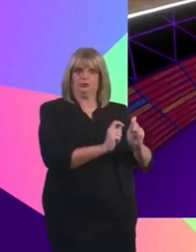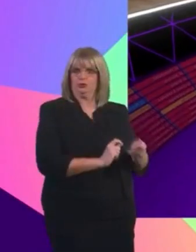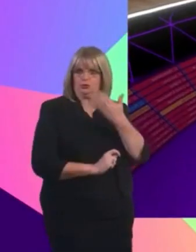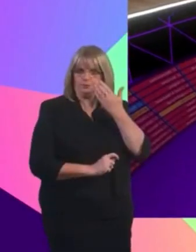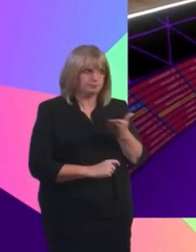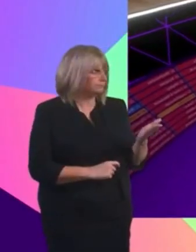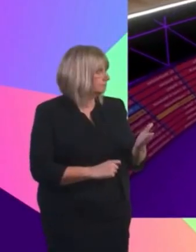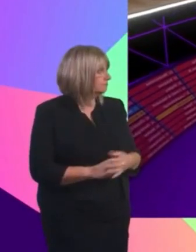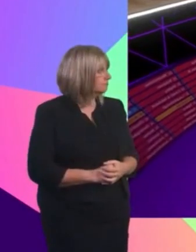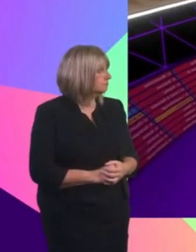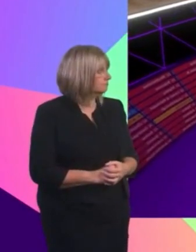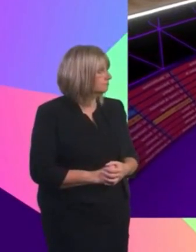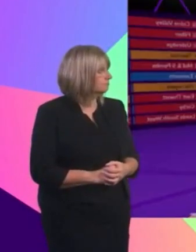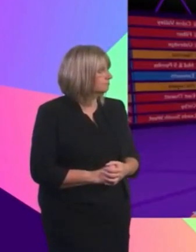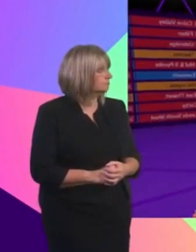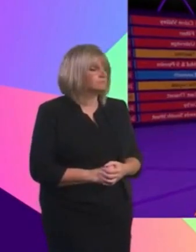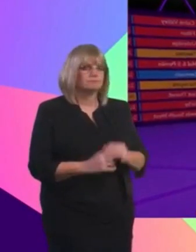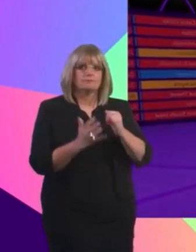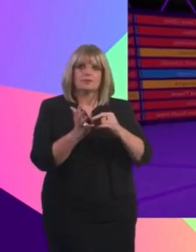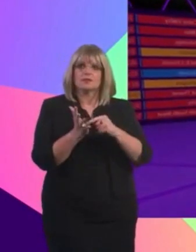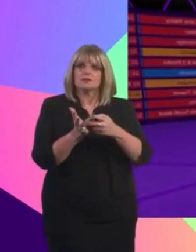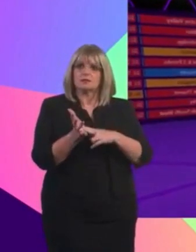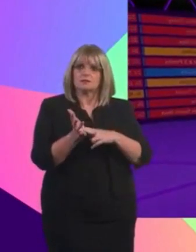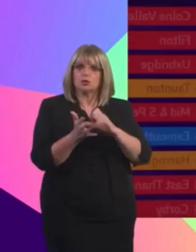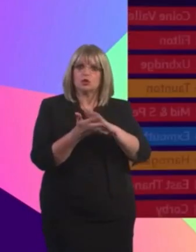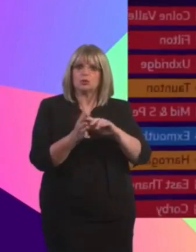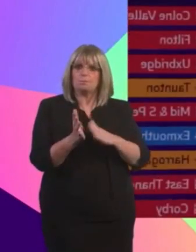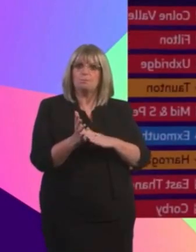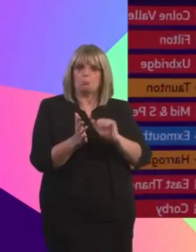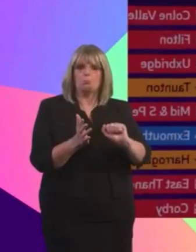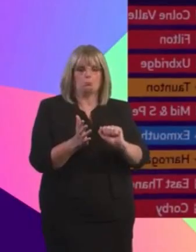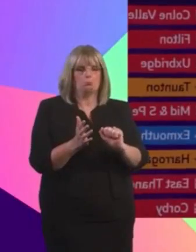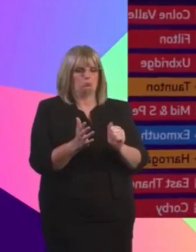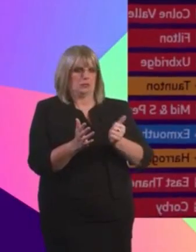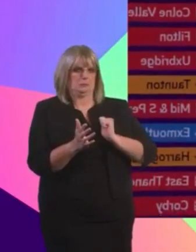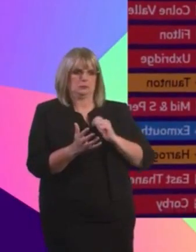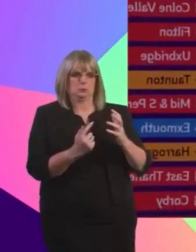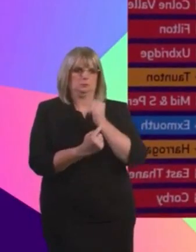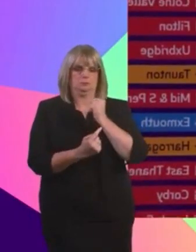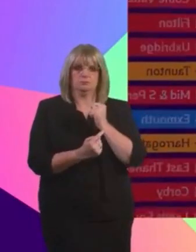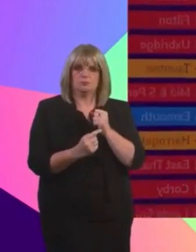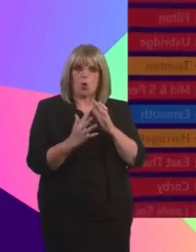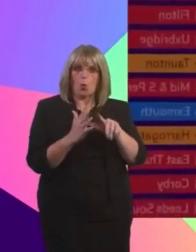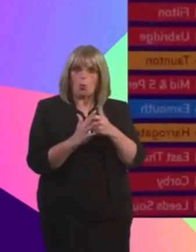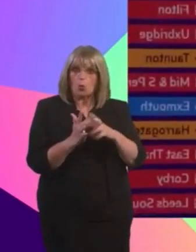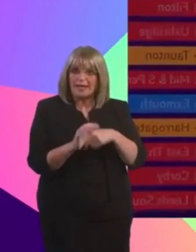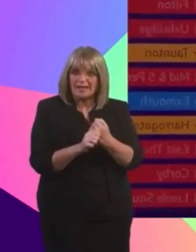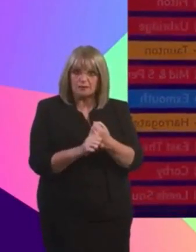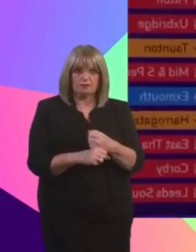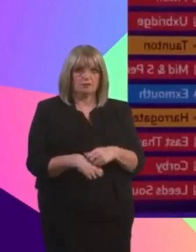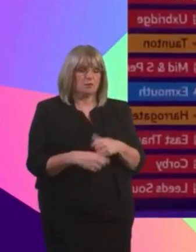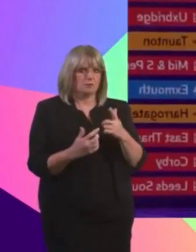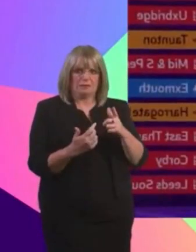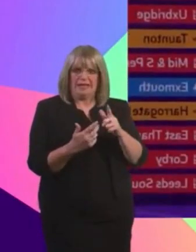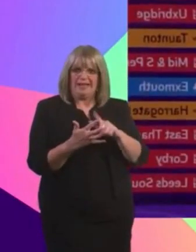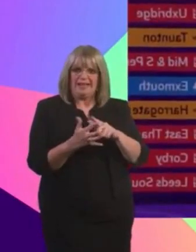he is recovered from this result. 17 seats in Scotland declared so far. All of them are held by the Scottish National